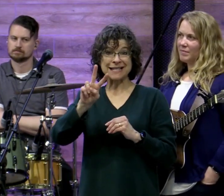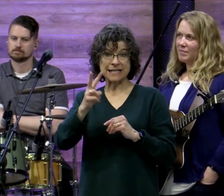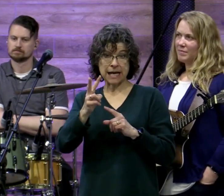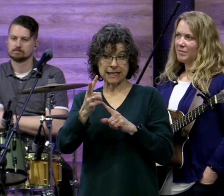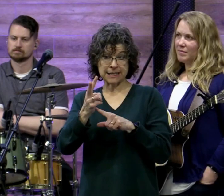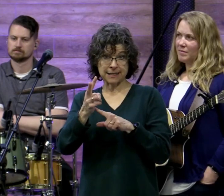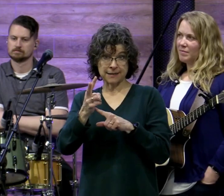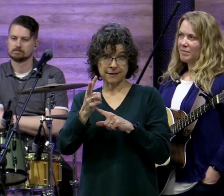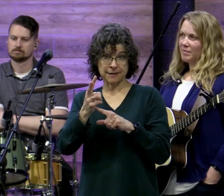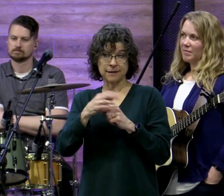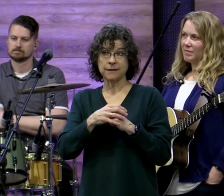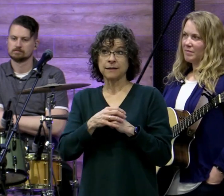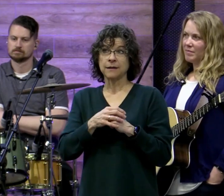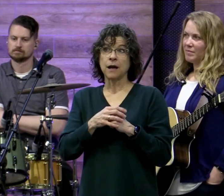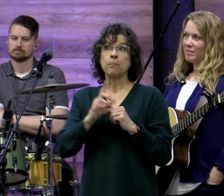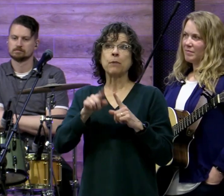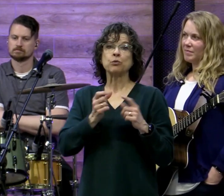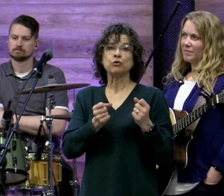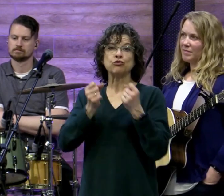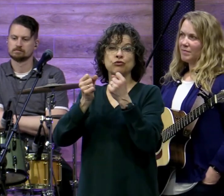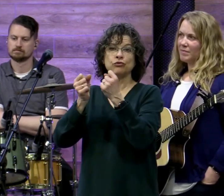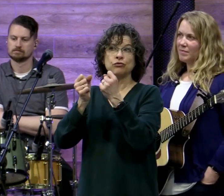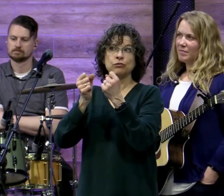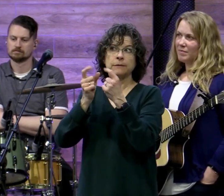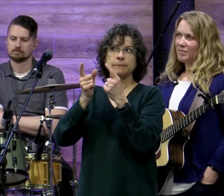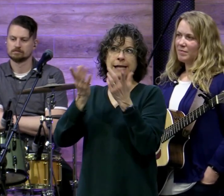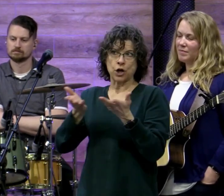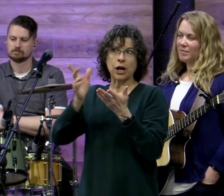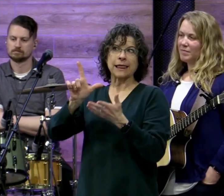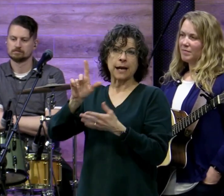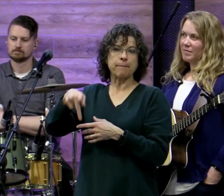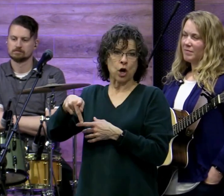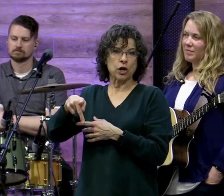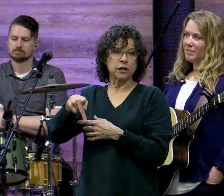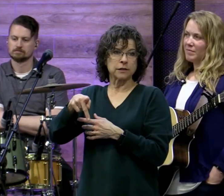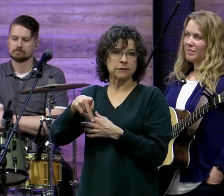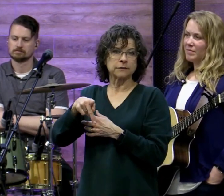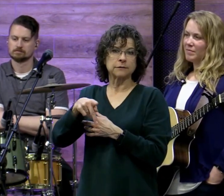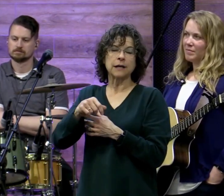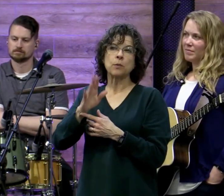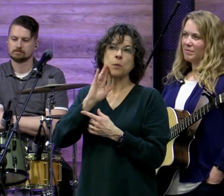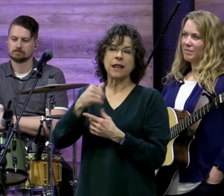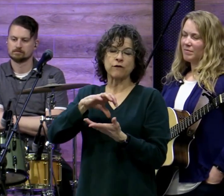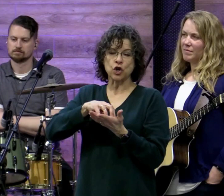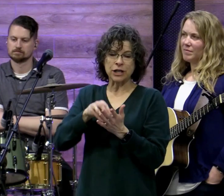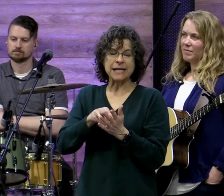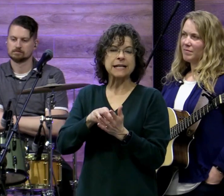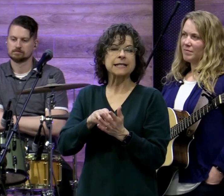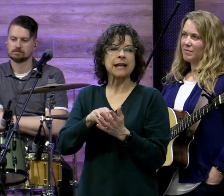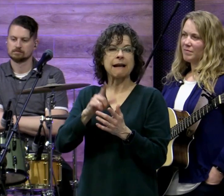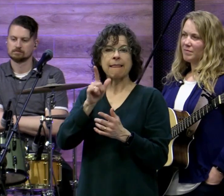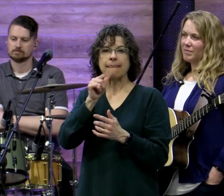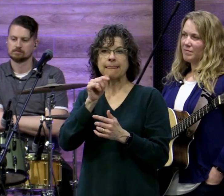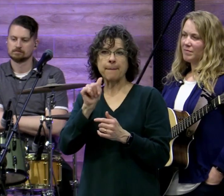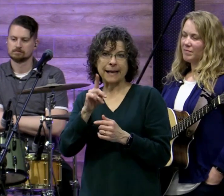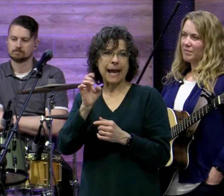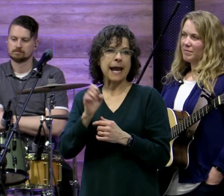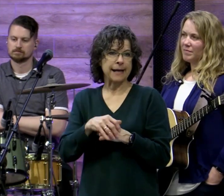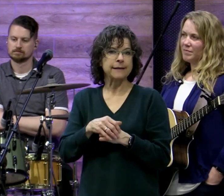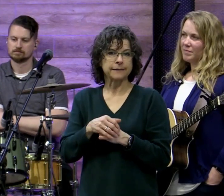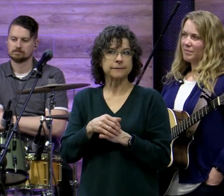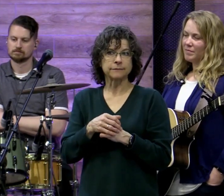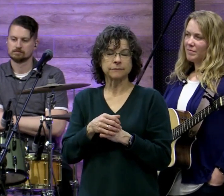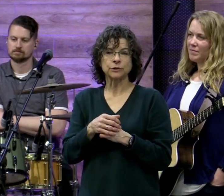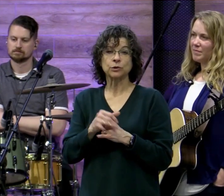it will be actually in Lincoln Park. We'll have some cookies and lemonade, some light refreshments there. And yeah, it'll be a time to celebrate